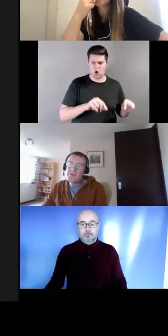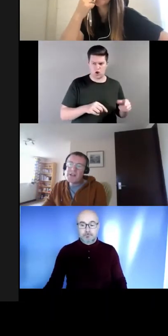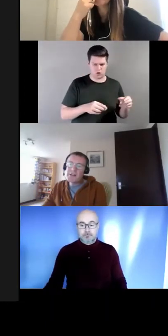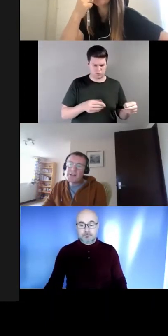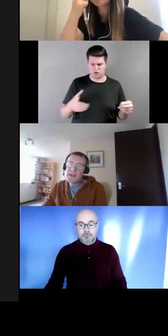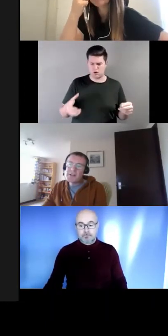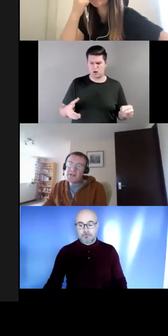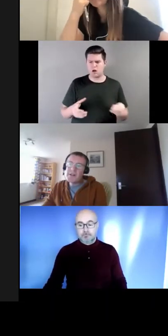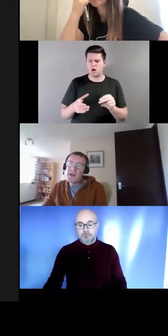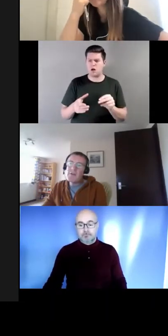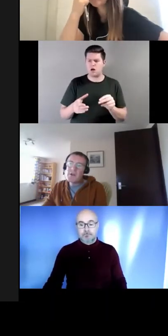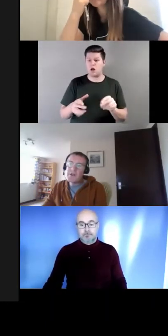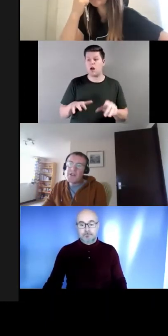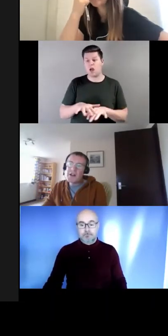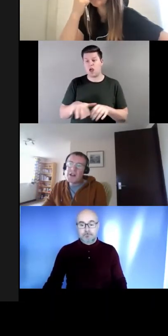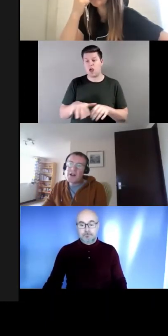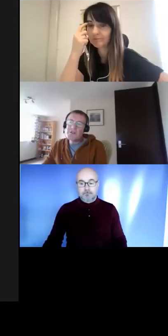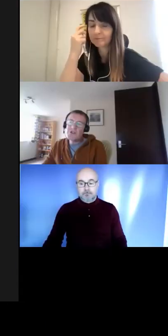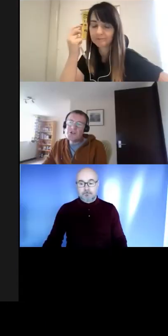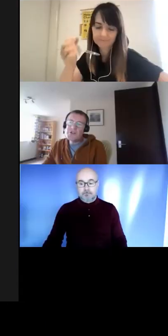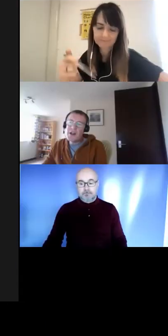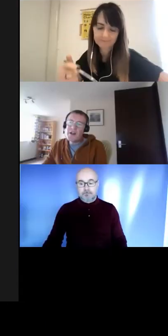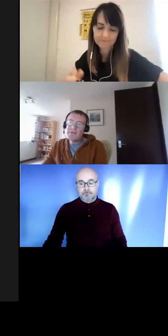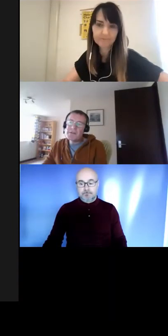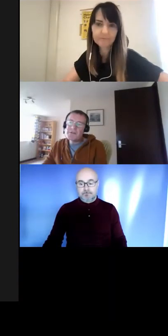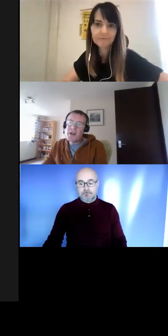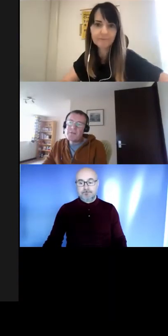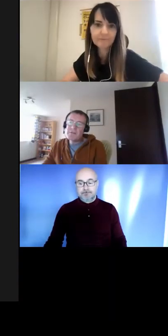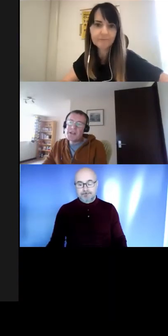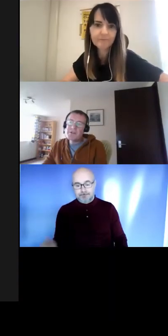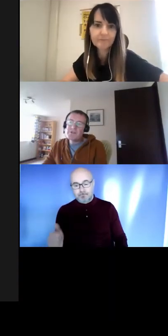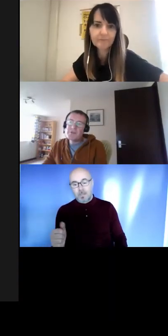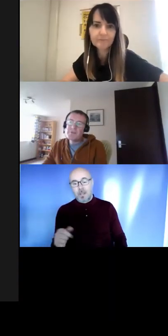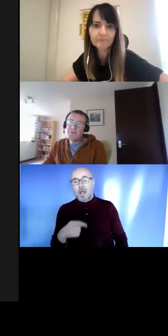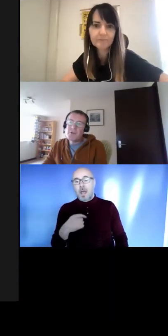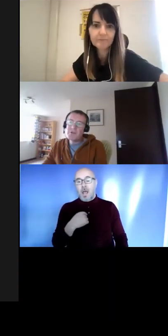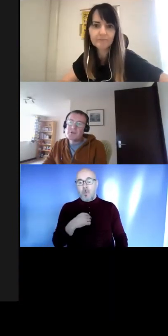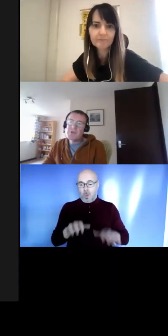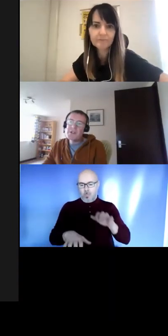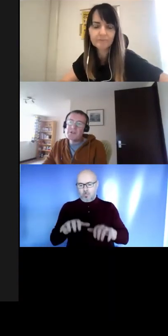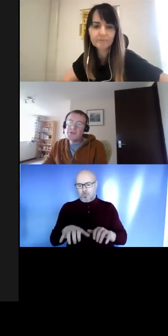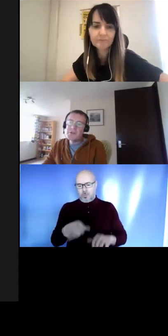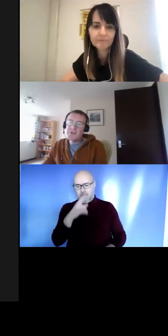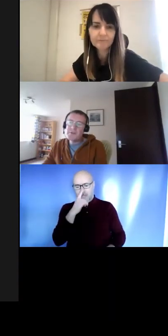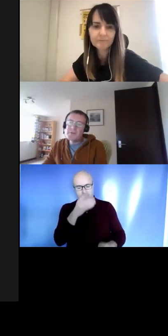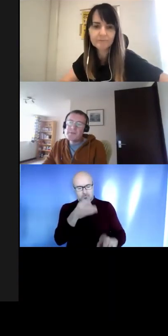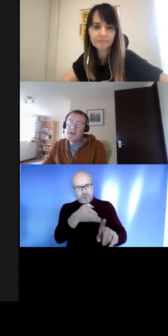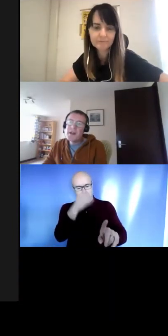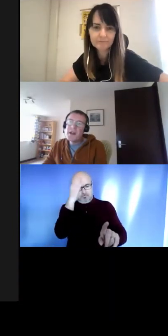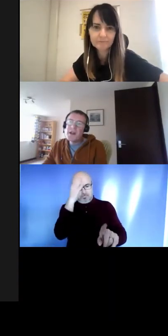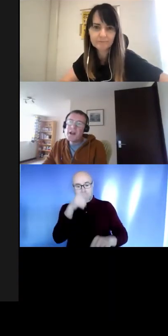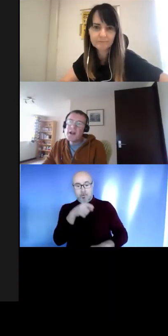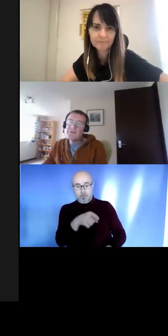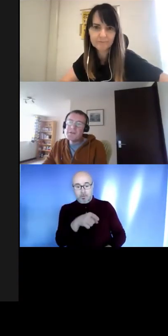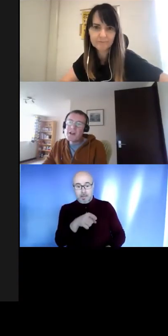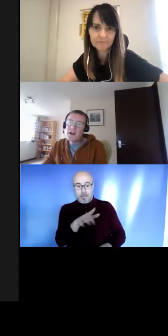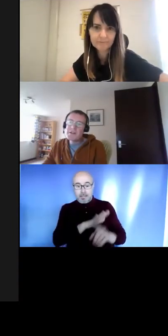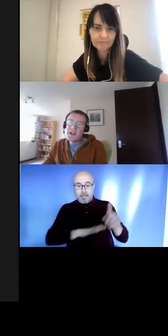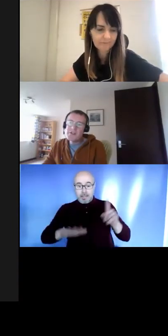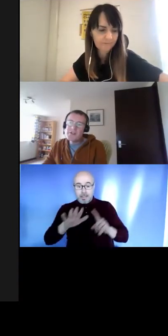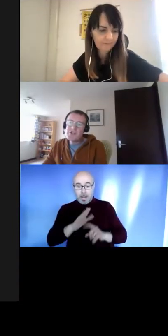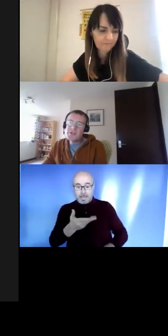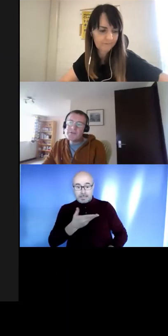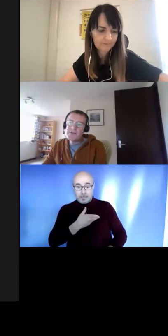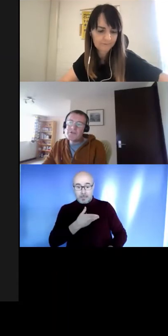systems will recognise whether that card is due to have the travel entitlement product loaded onto it. If the